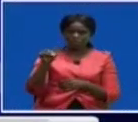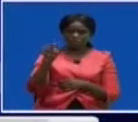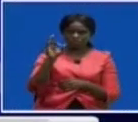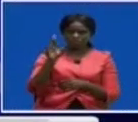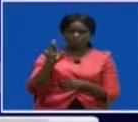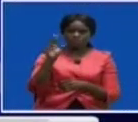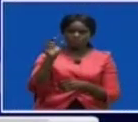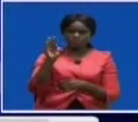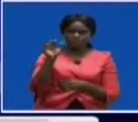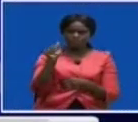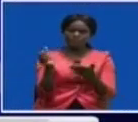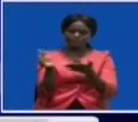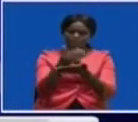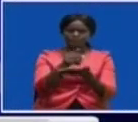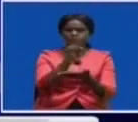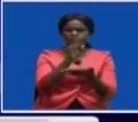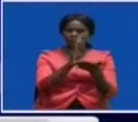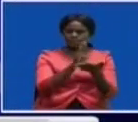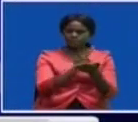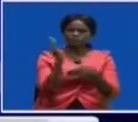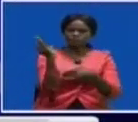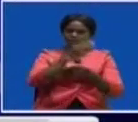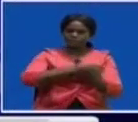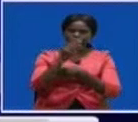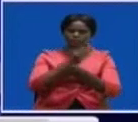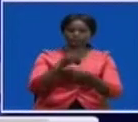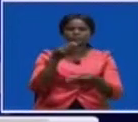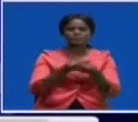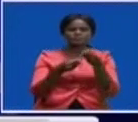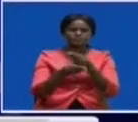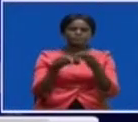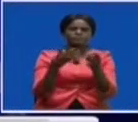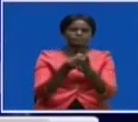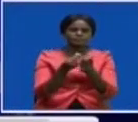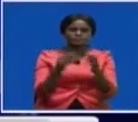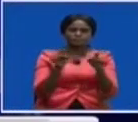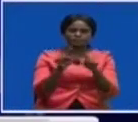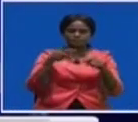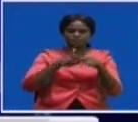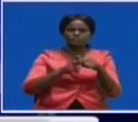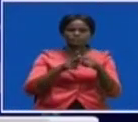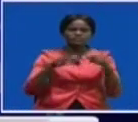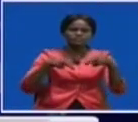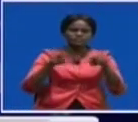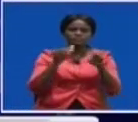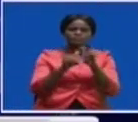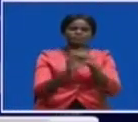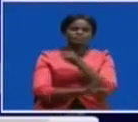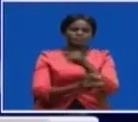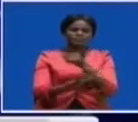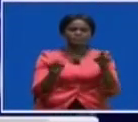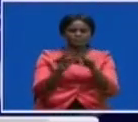from toll plazas this year. Mrs. Mwanakatwe says that the contributions of the toll fees to the maintenance of roads in the country